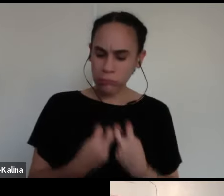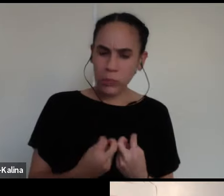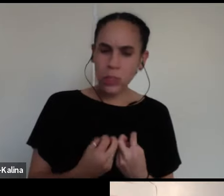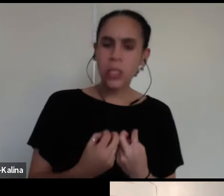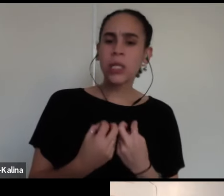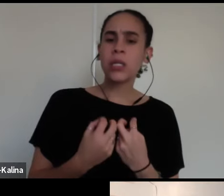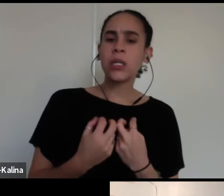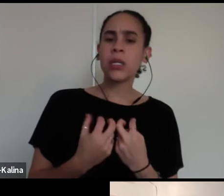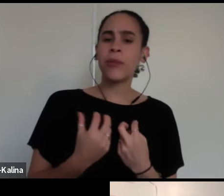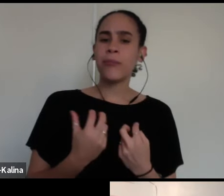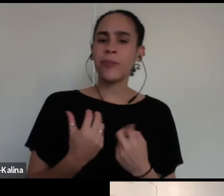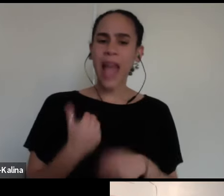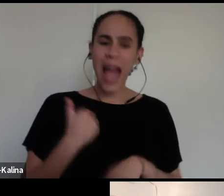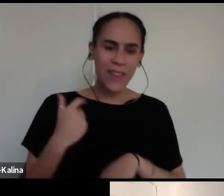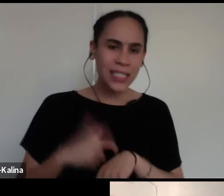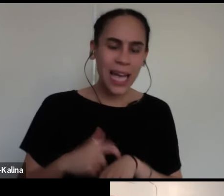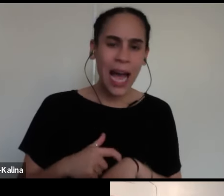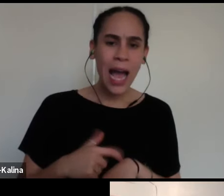really